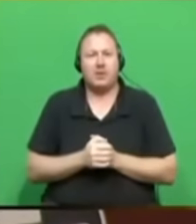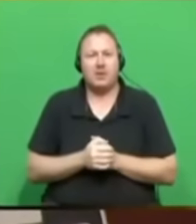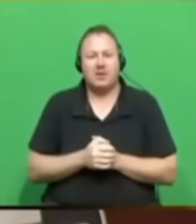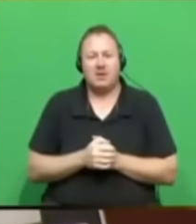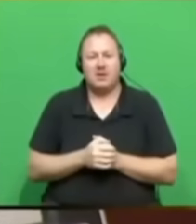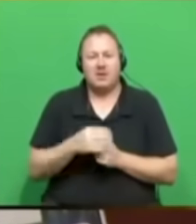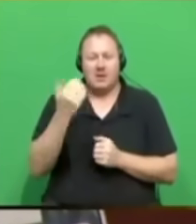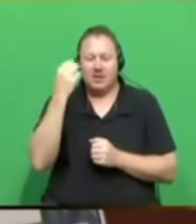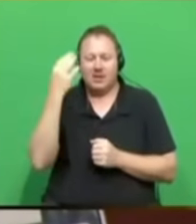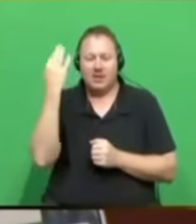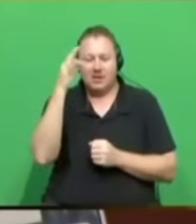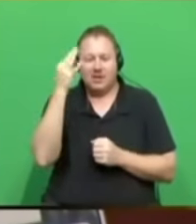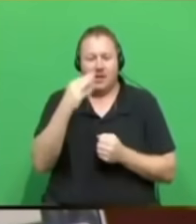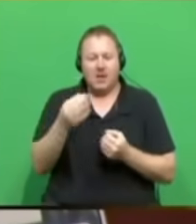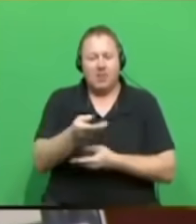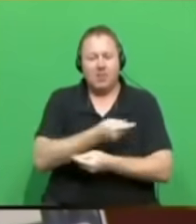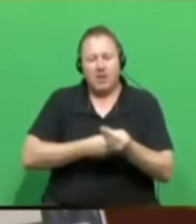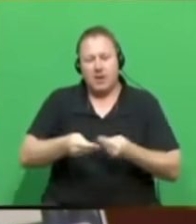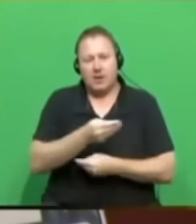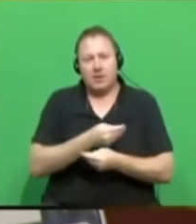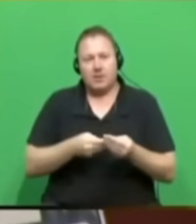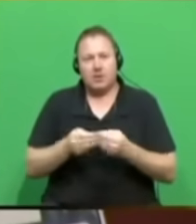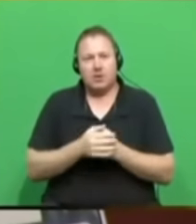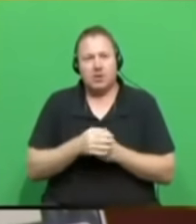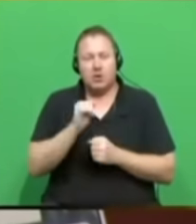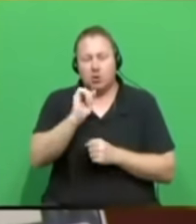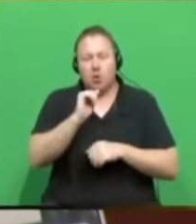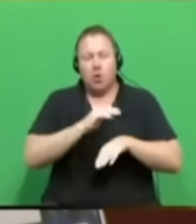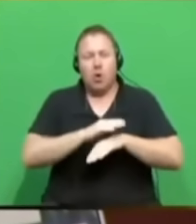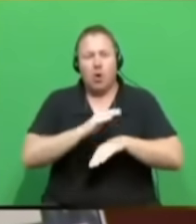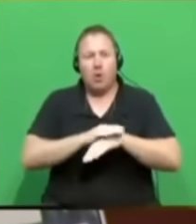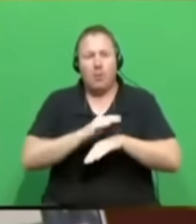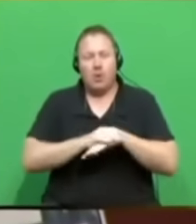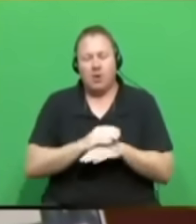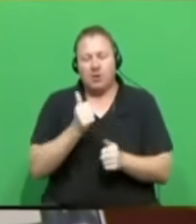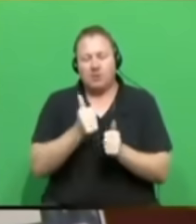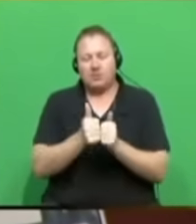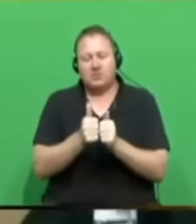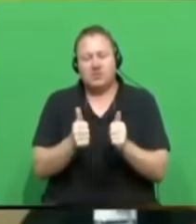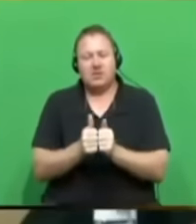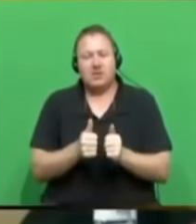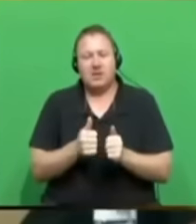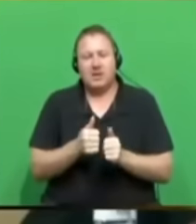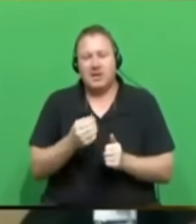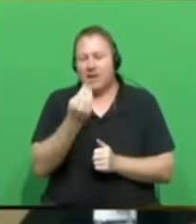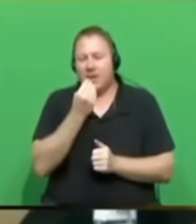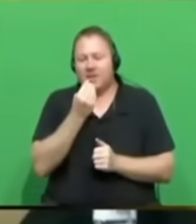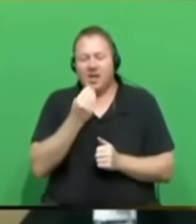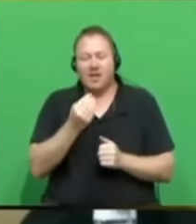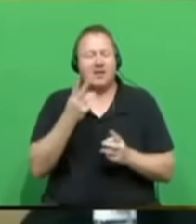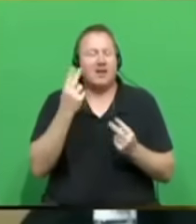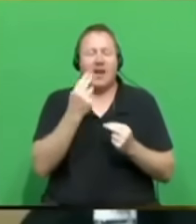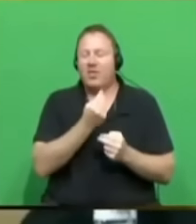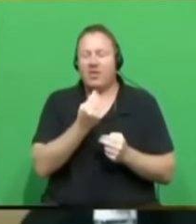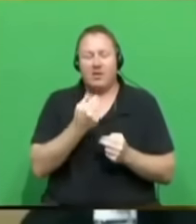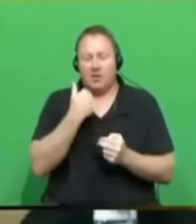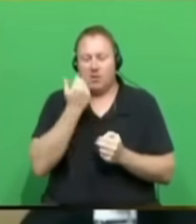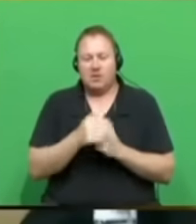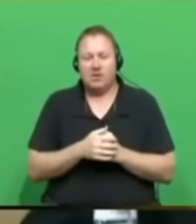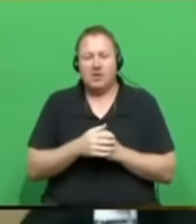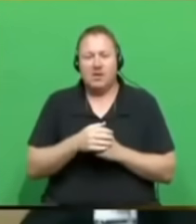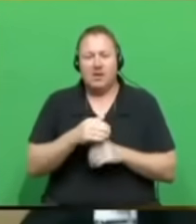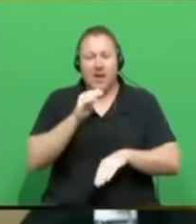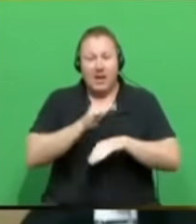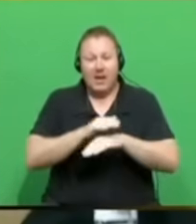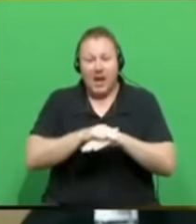capture is a product of your comrades' appetite for nice things they can't afford. It was ANC cadres who were